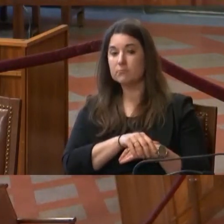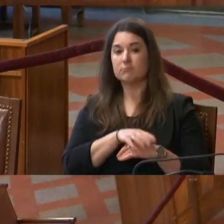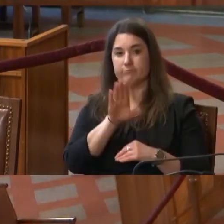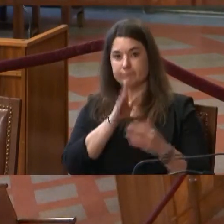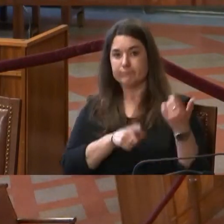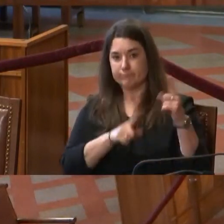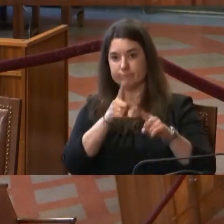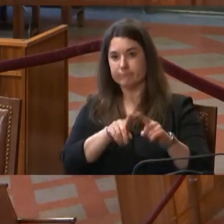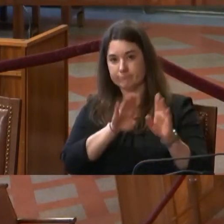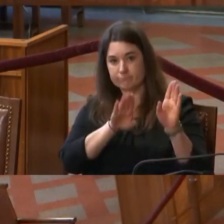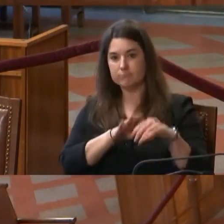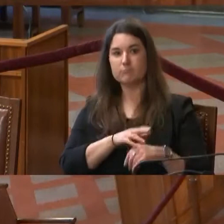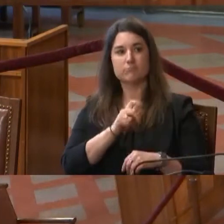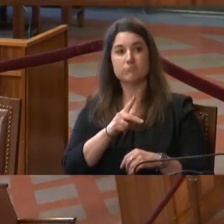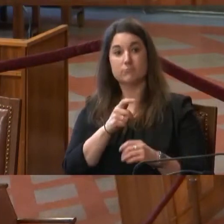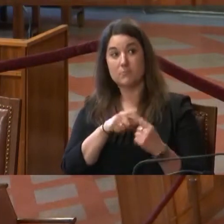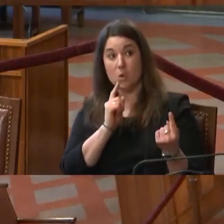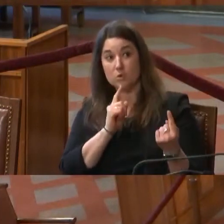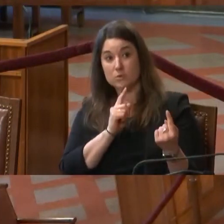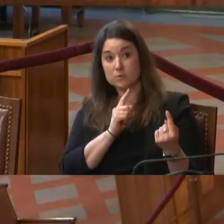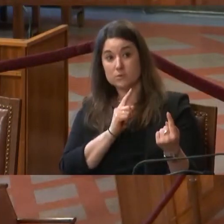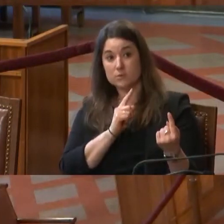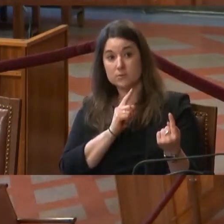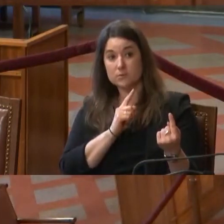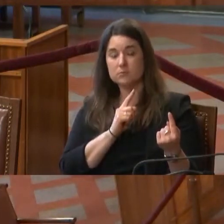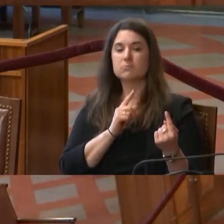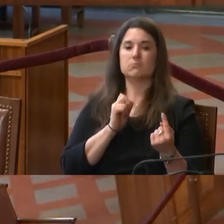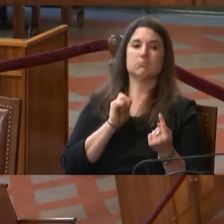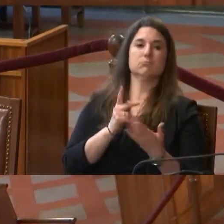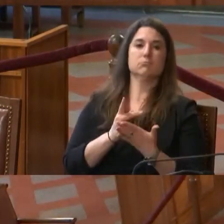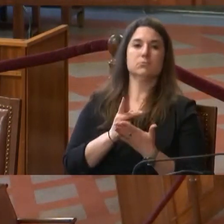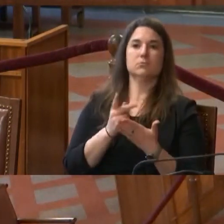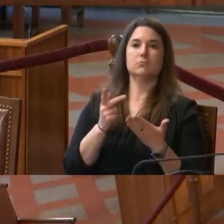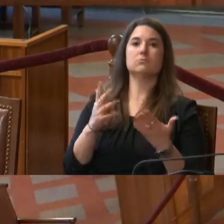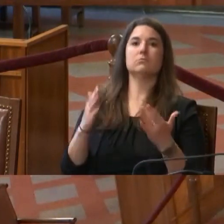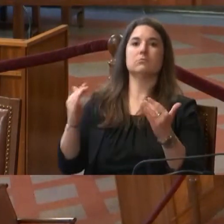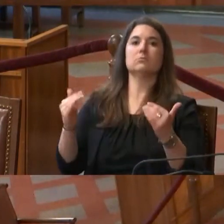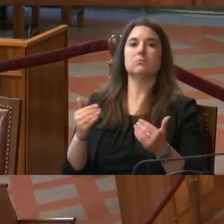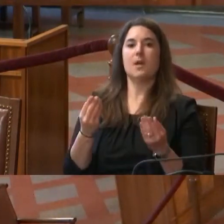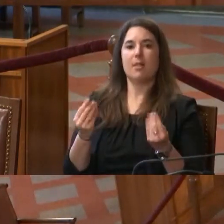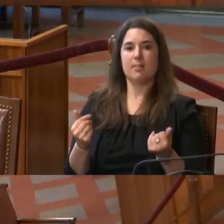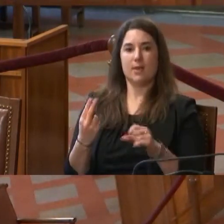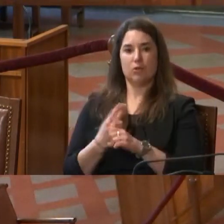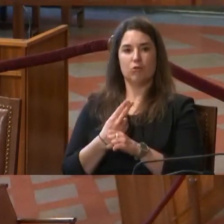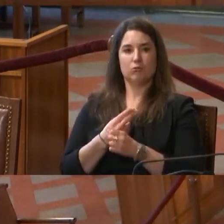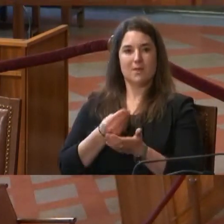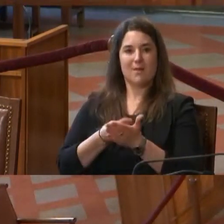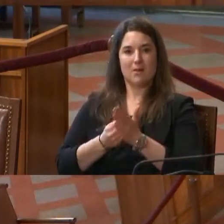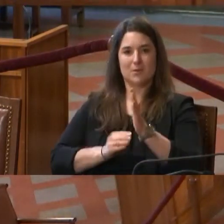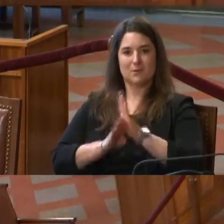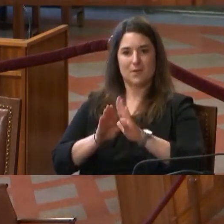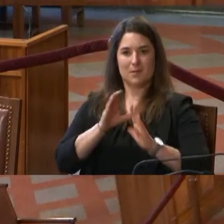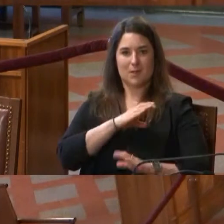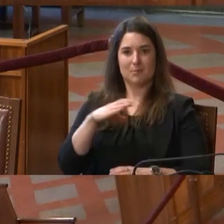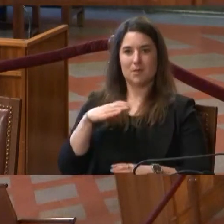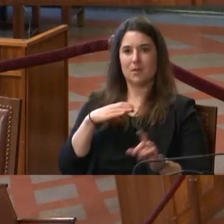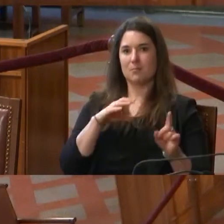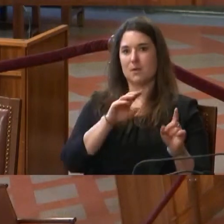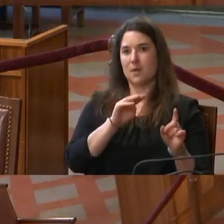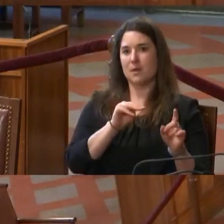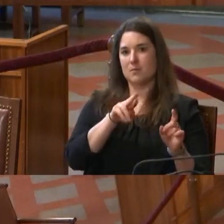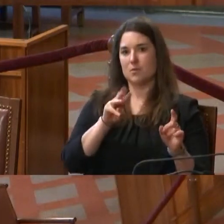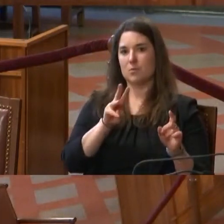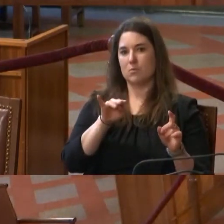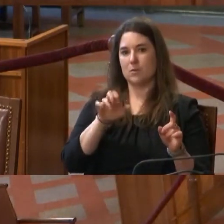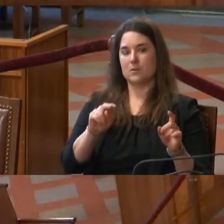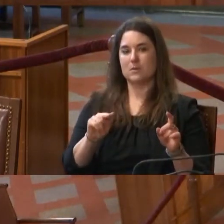Aye. Aye. Aye. Any opposed? Bill is approved. That takes us to Land Use and Economic Development Committee, chaired by Mr. Wilson,